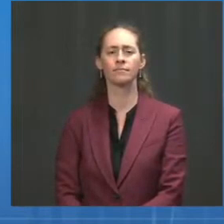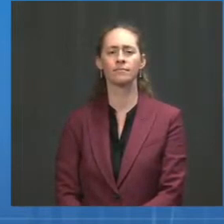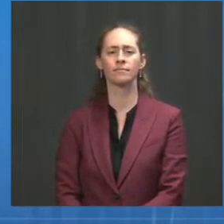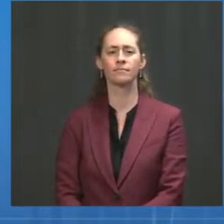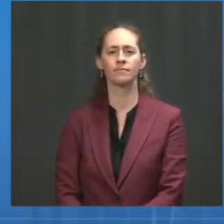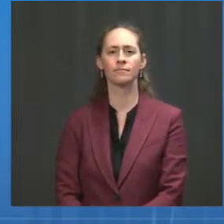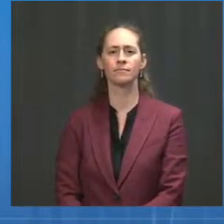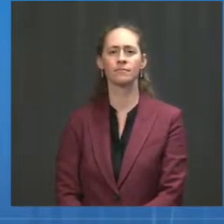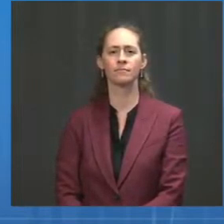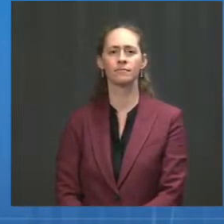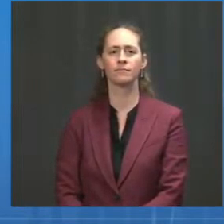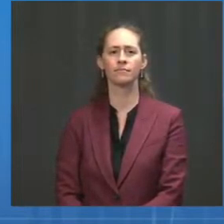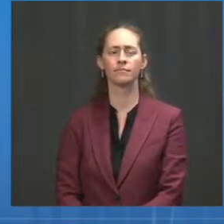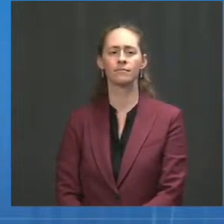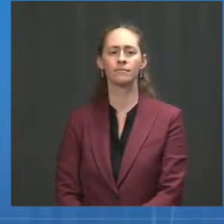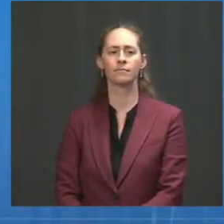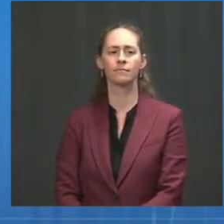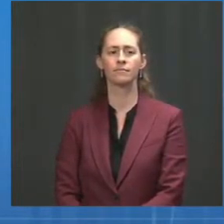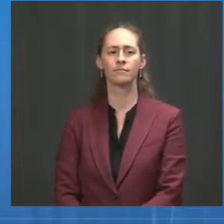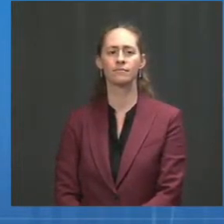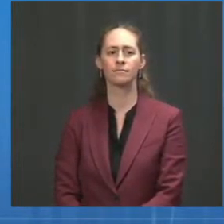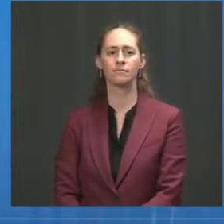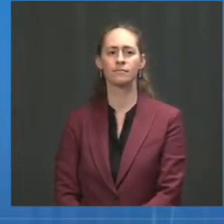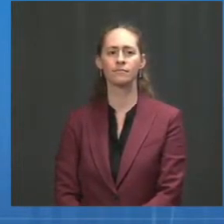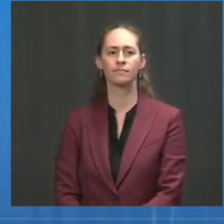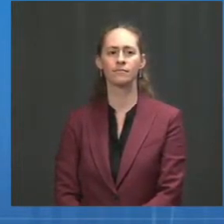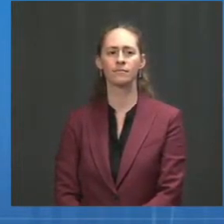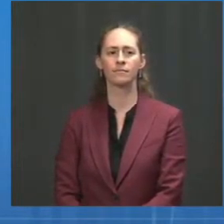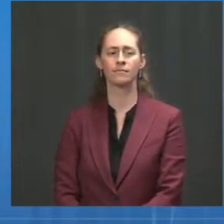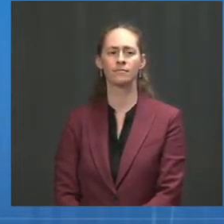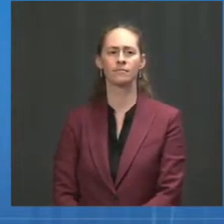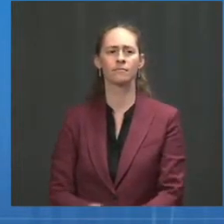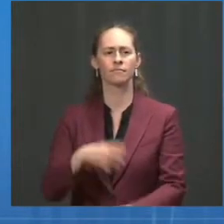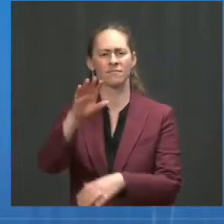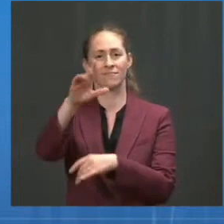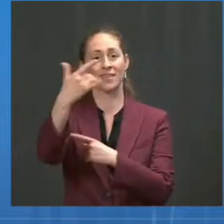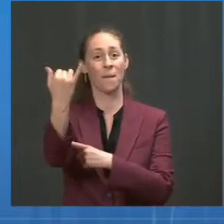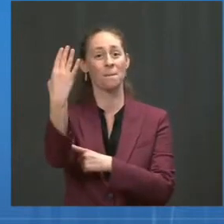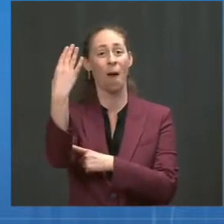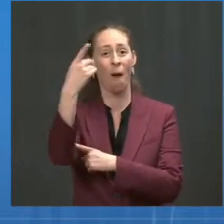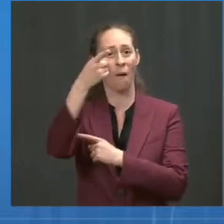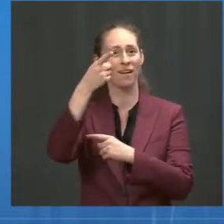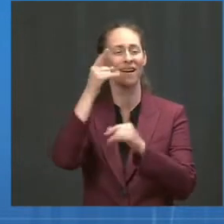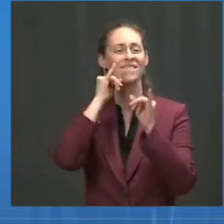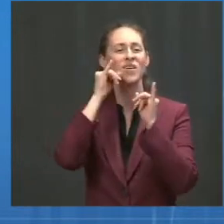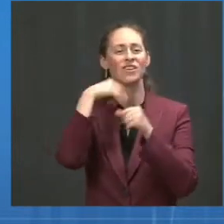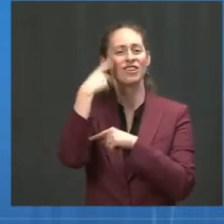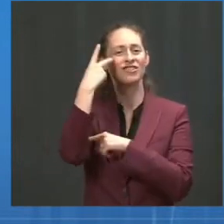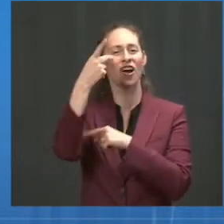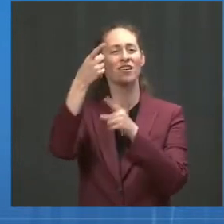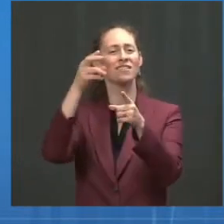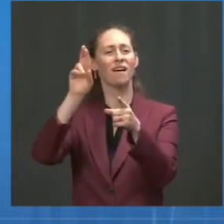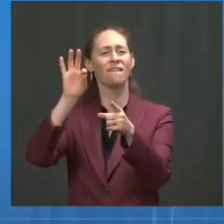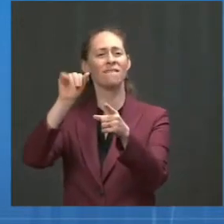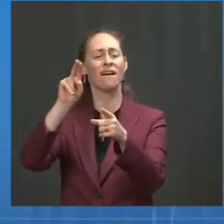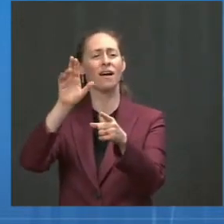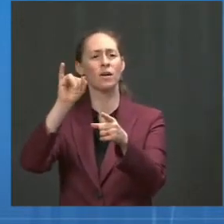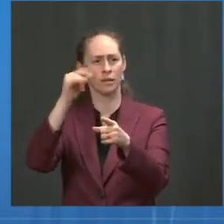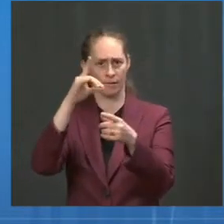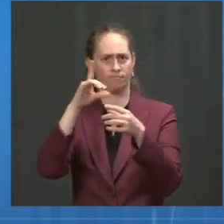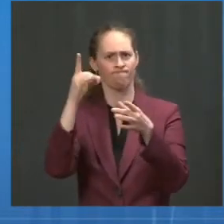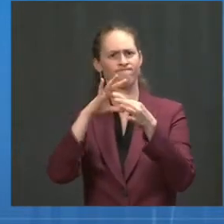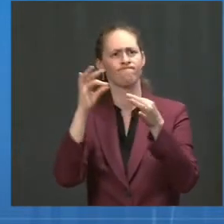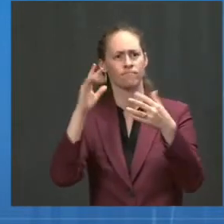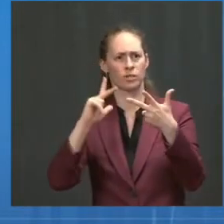Hi. Dr. Fauci said this morning on an interview that he believes boosters in general are inevitability.